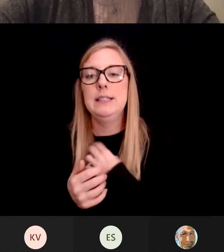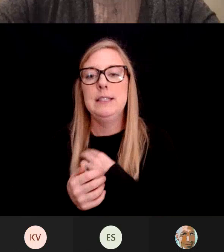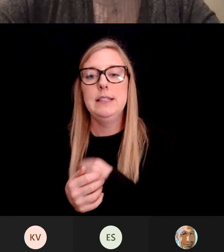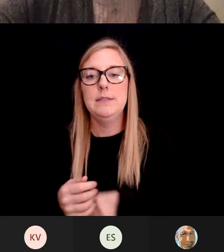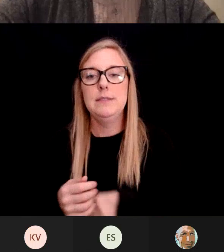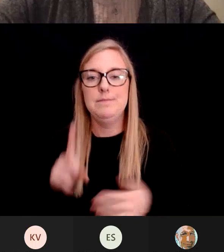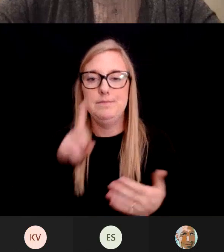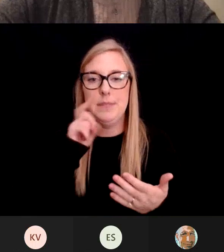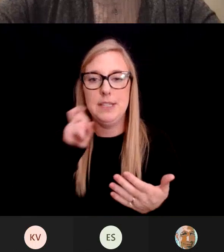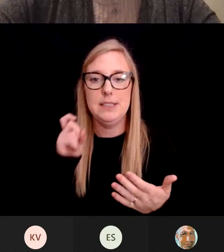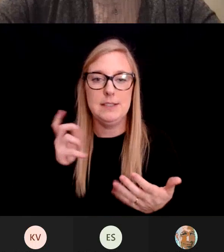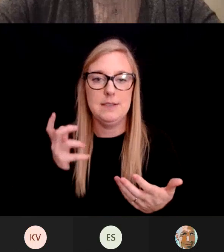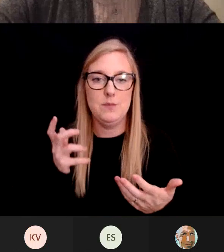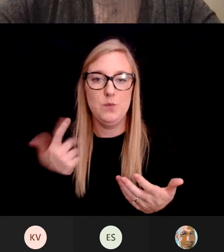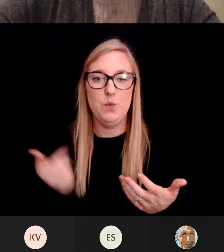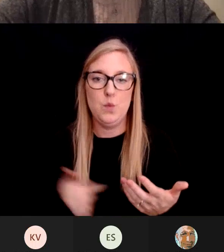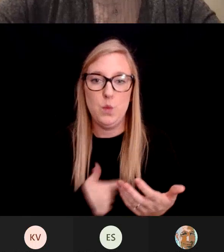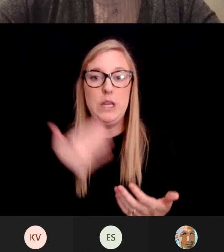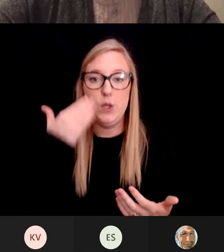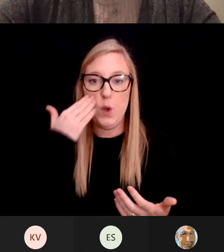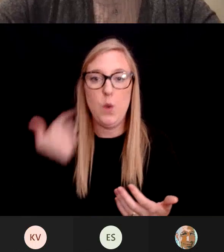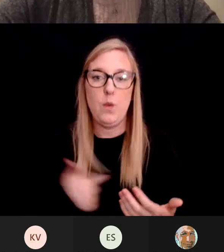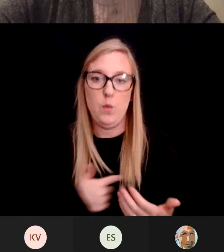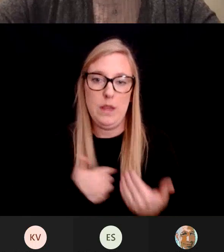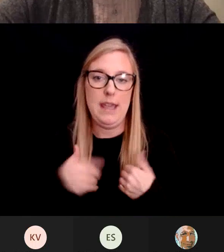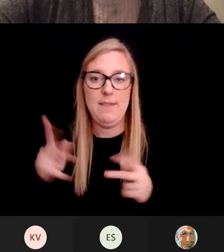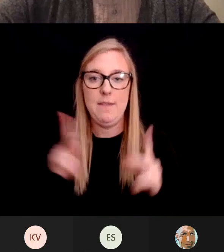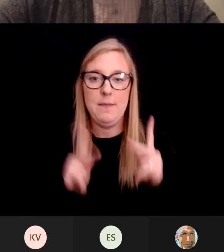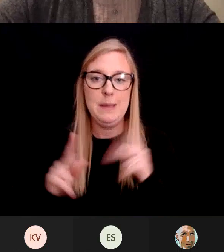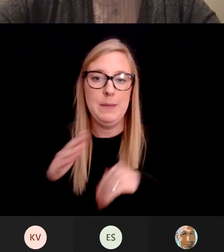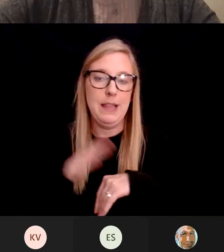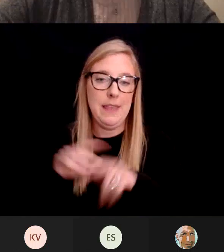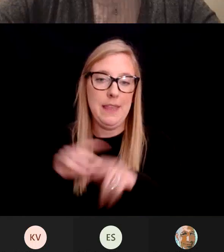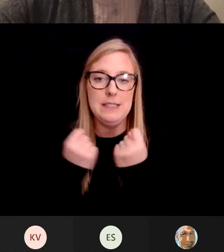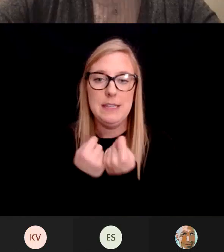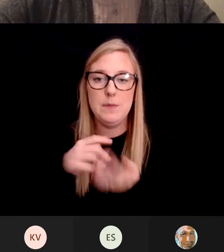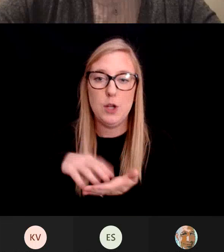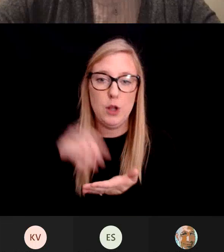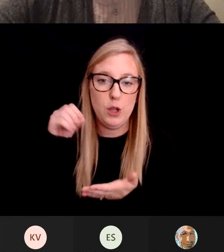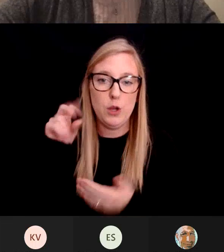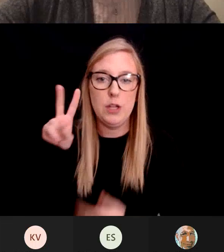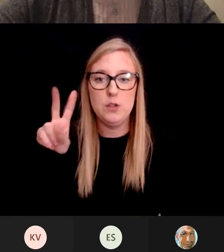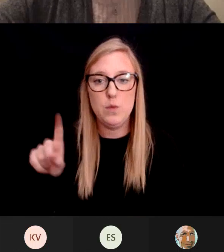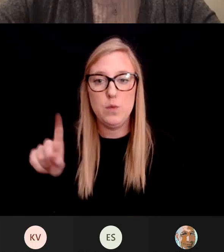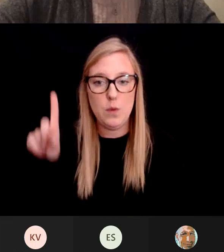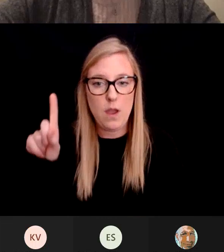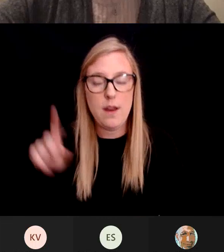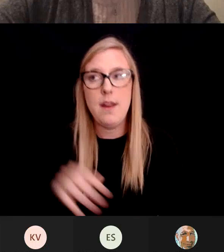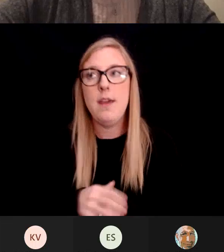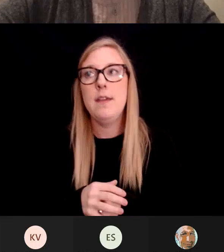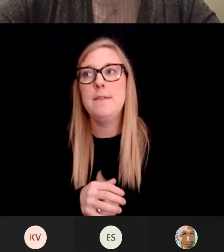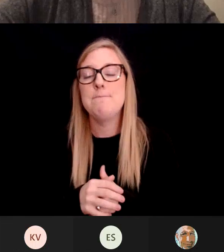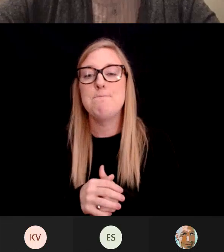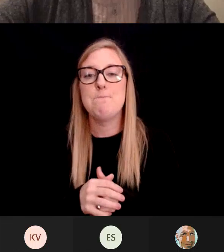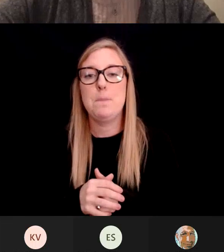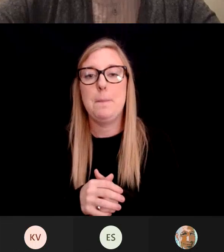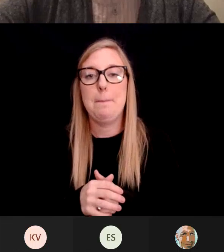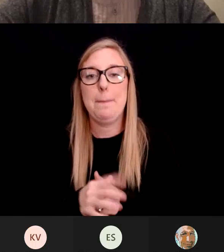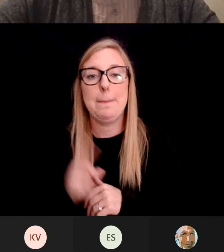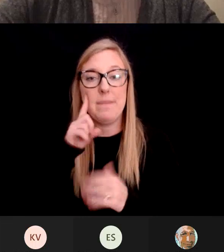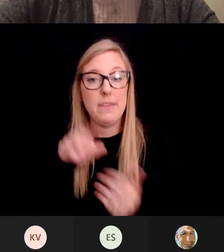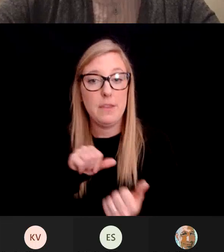because we know that we have folks on the team that are learning 2.1. I think the approach that we've